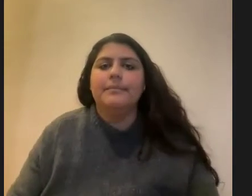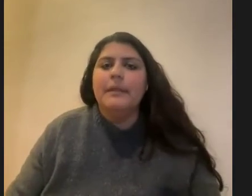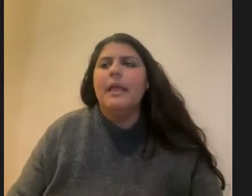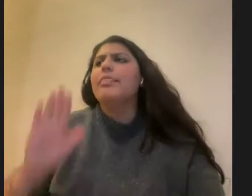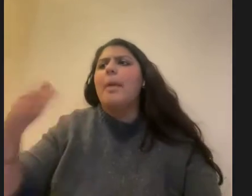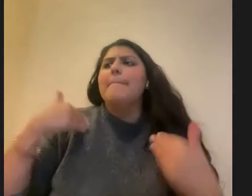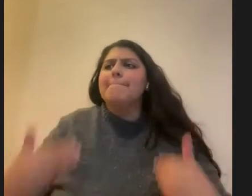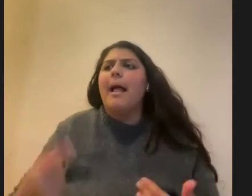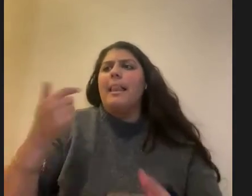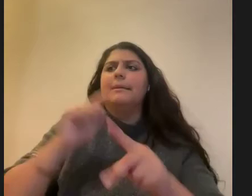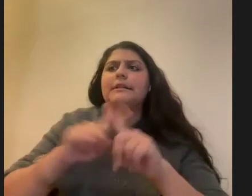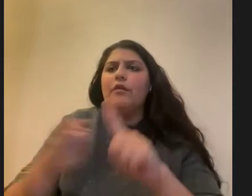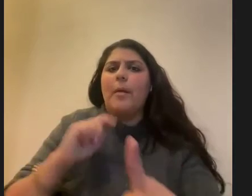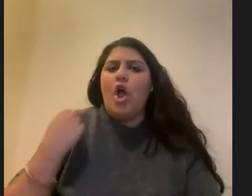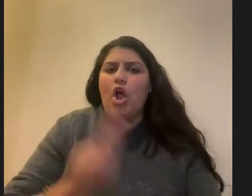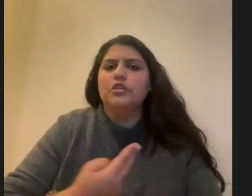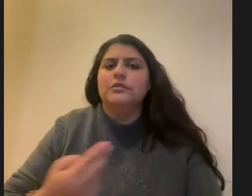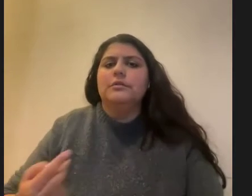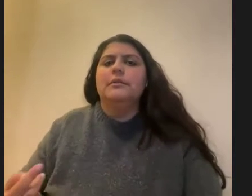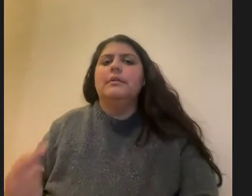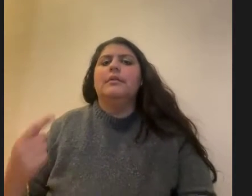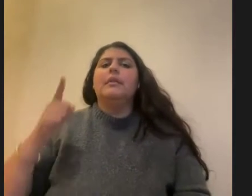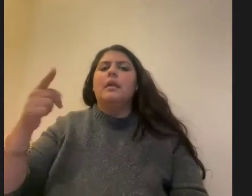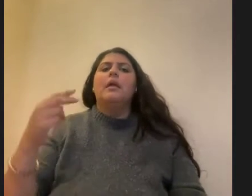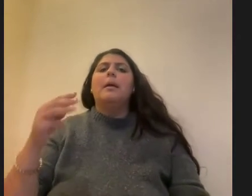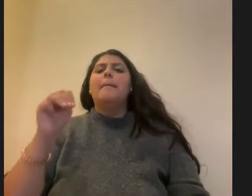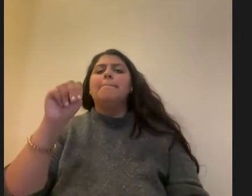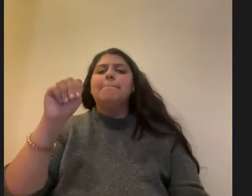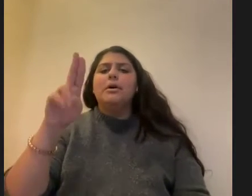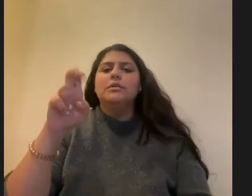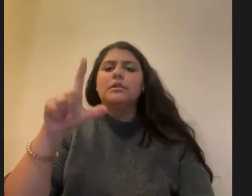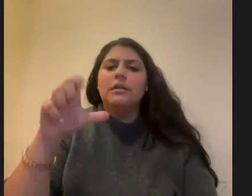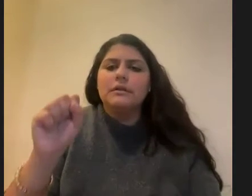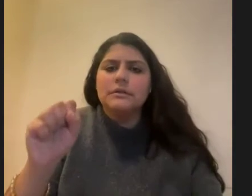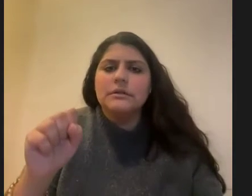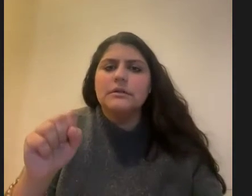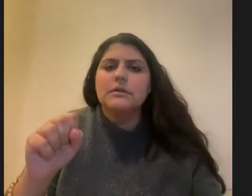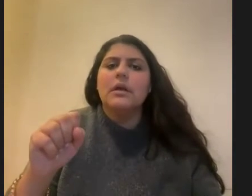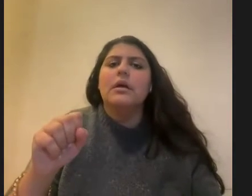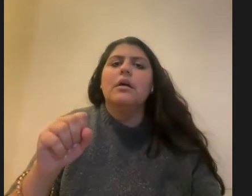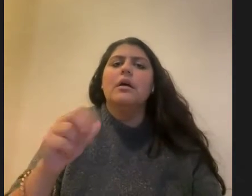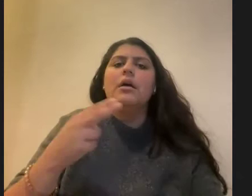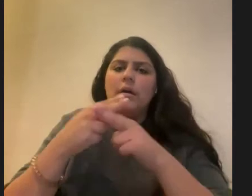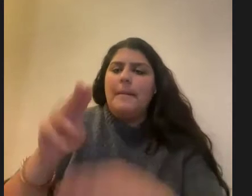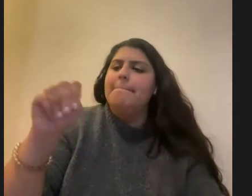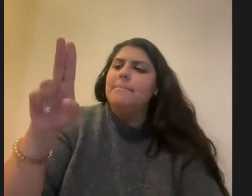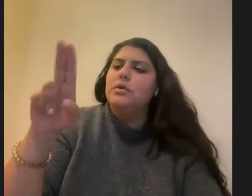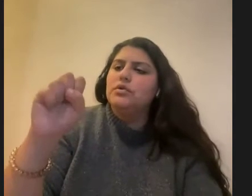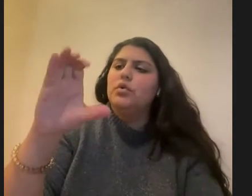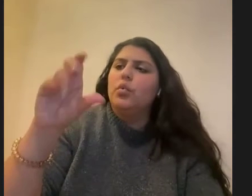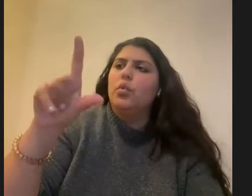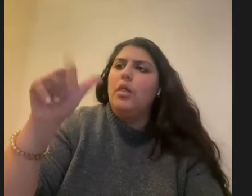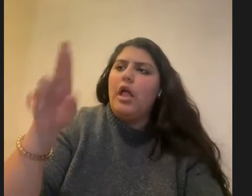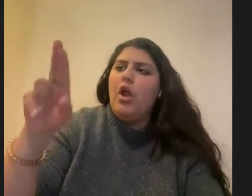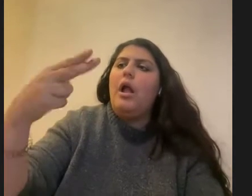different from ours in Yeah. a big way. So their like muscles are their arms broadly are called muscular hydrostats. Other